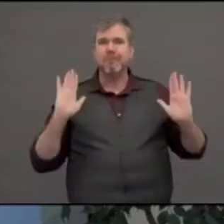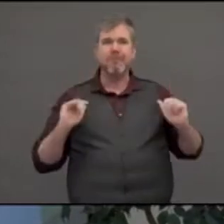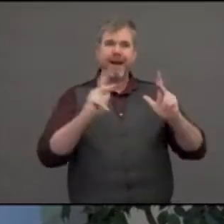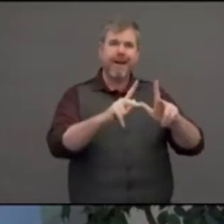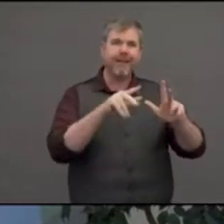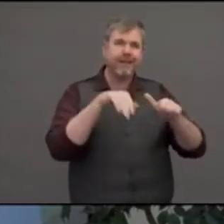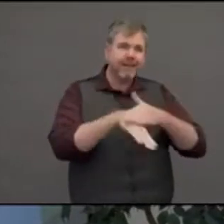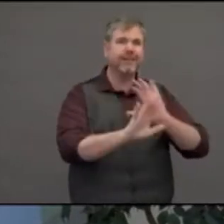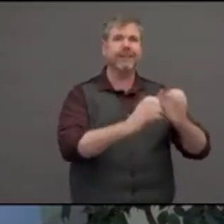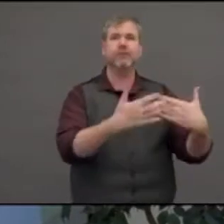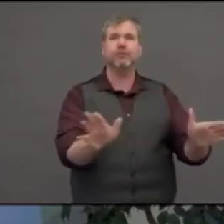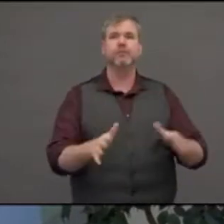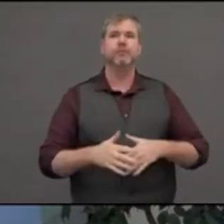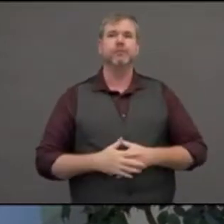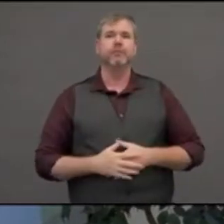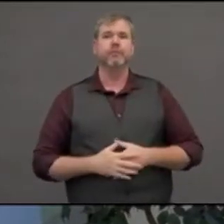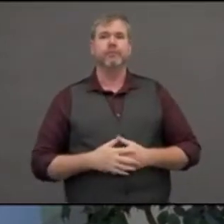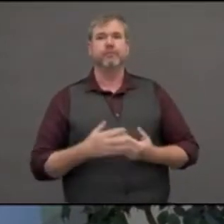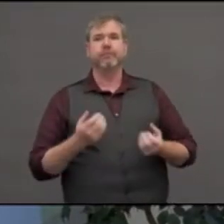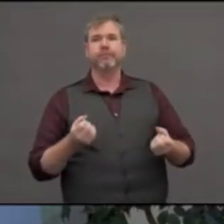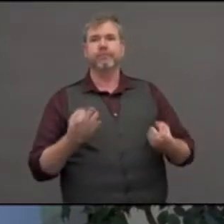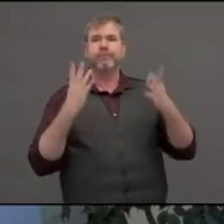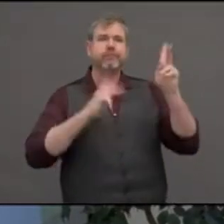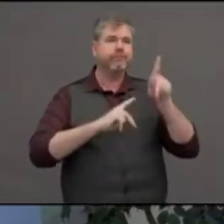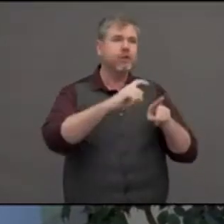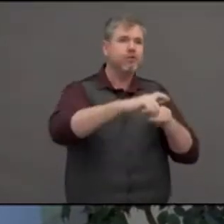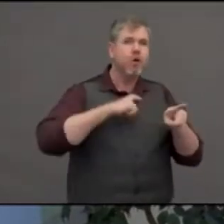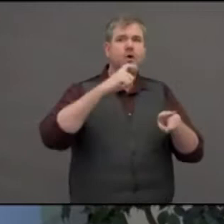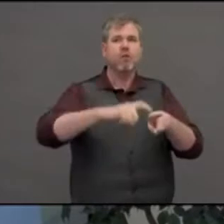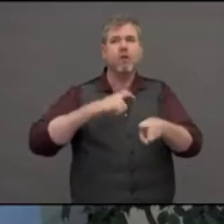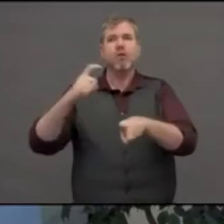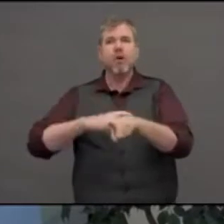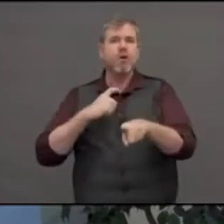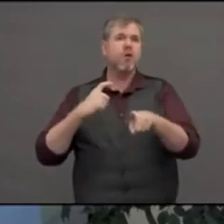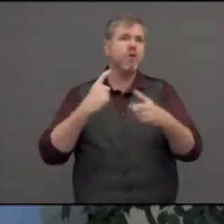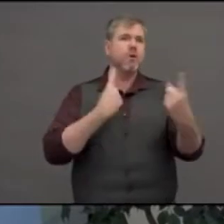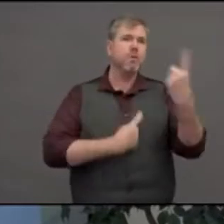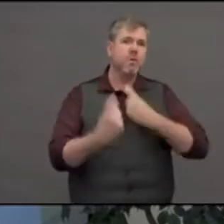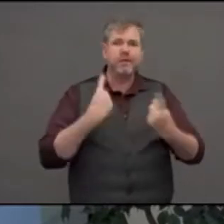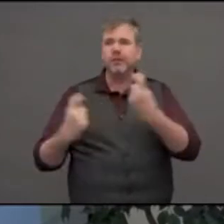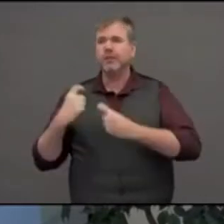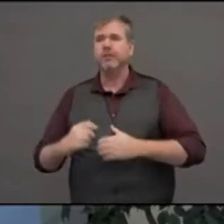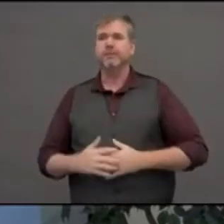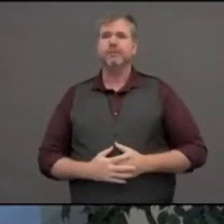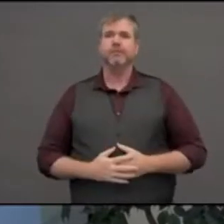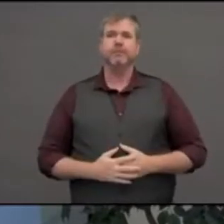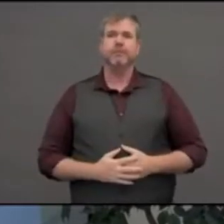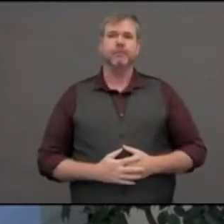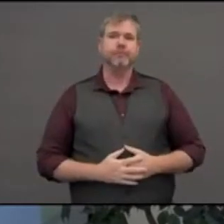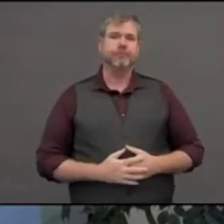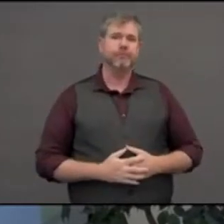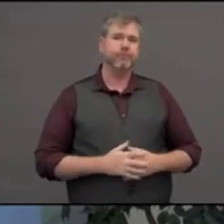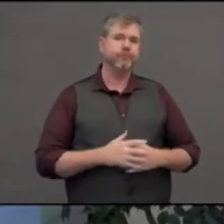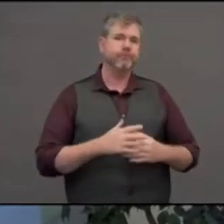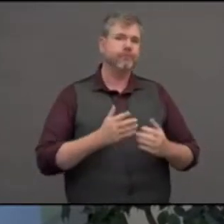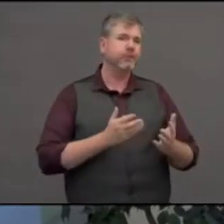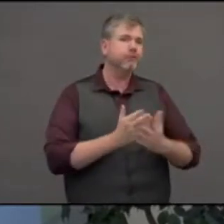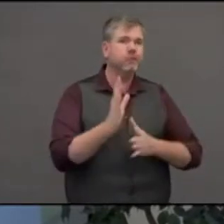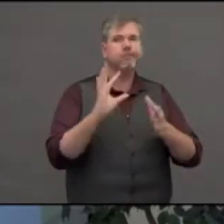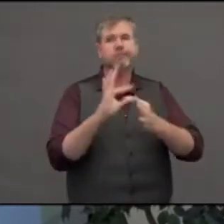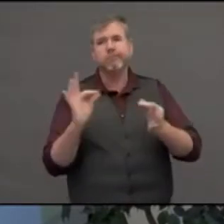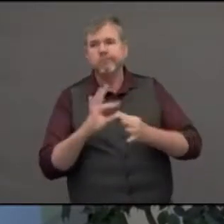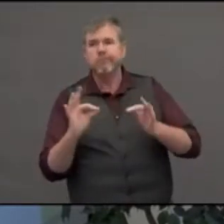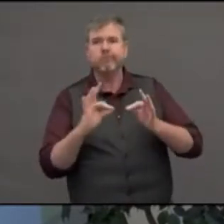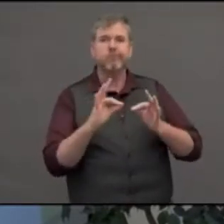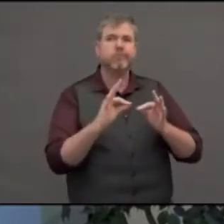of telephone calls as well as questions coming in via Messenger regarding temperature checks